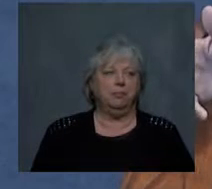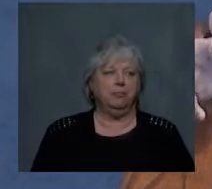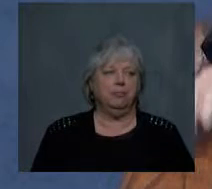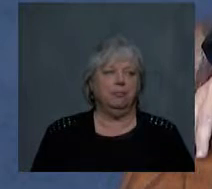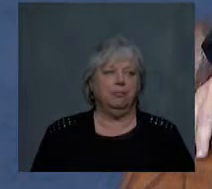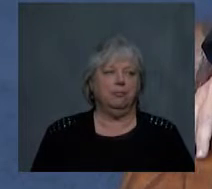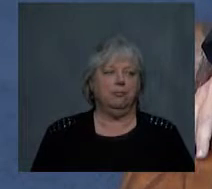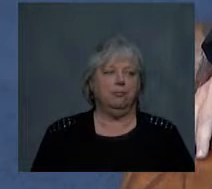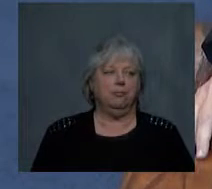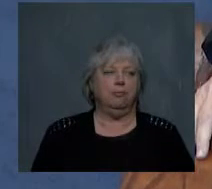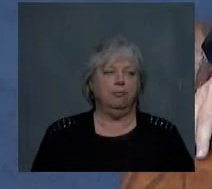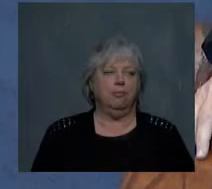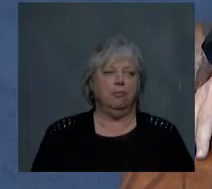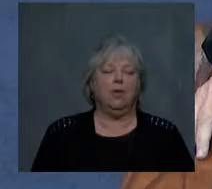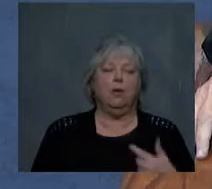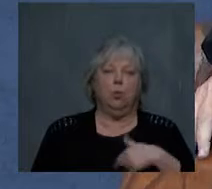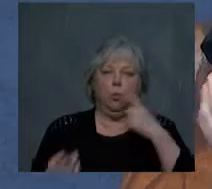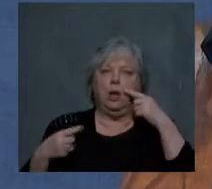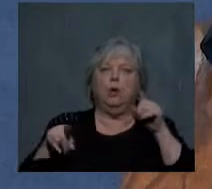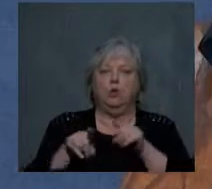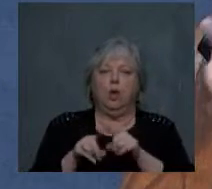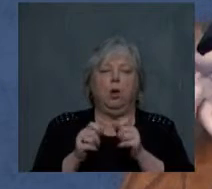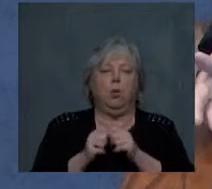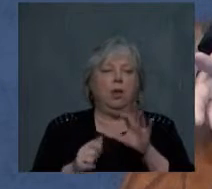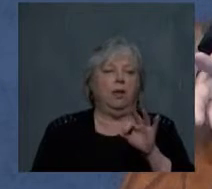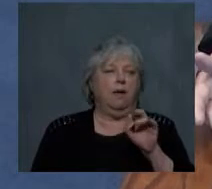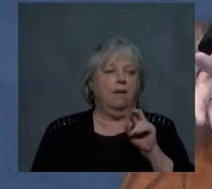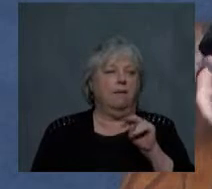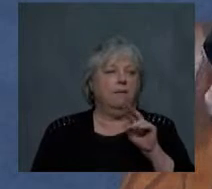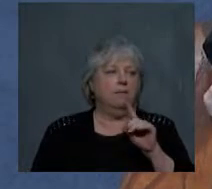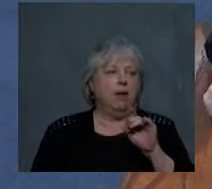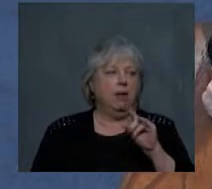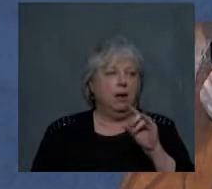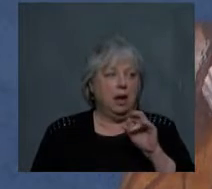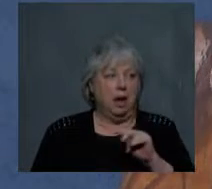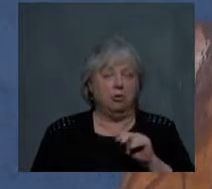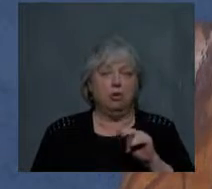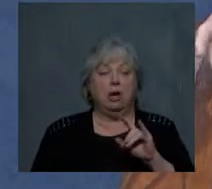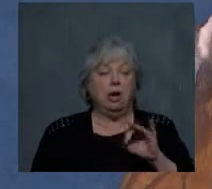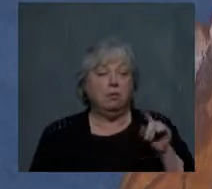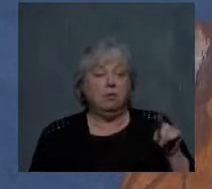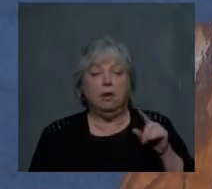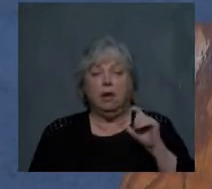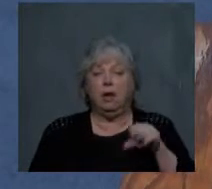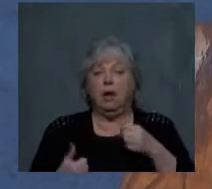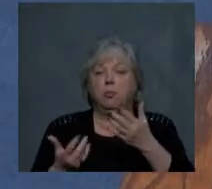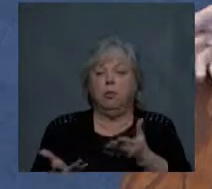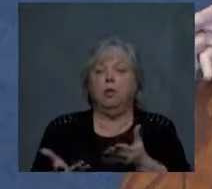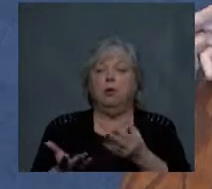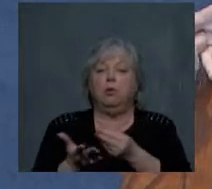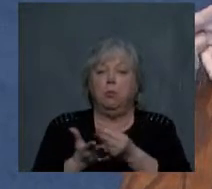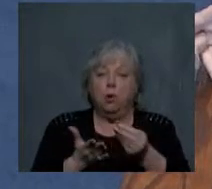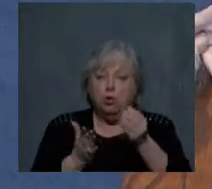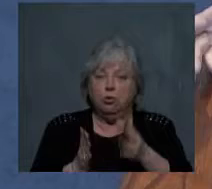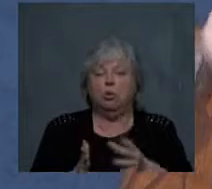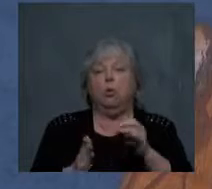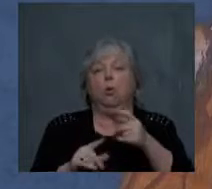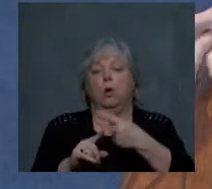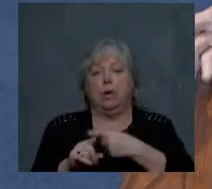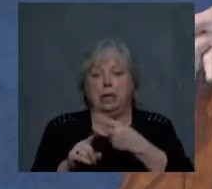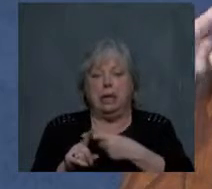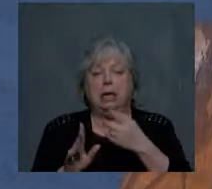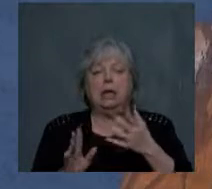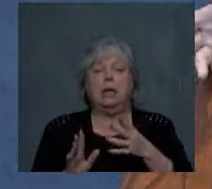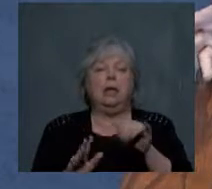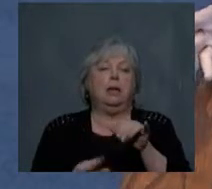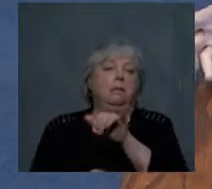we agree with the foundation that if they can propose a tenant or a purchaser that's like the foundation,